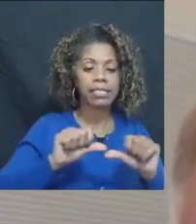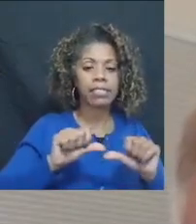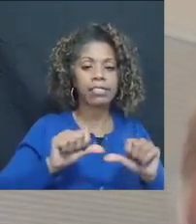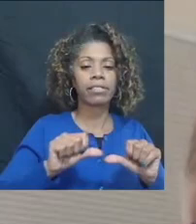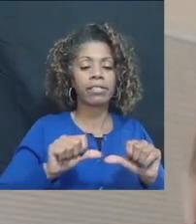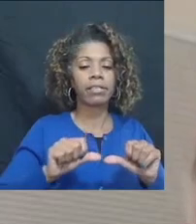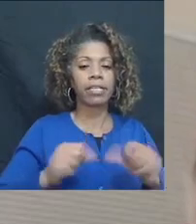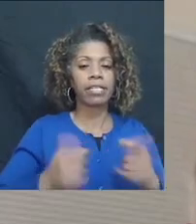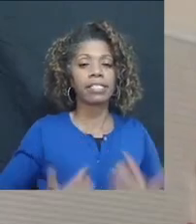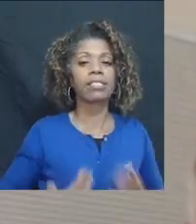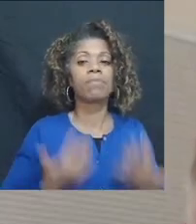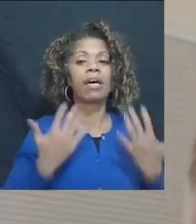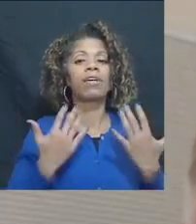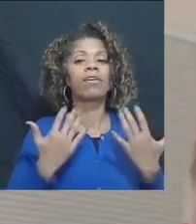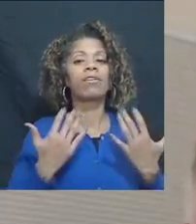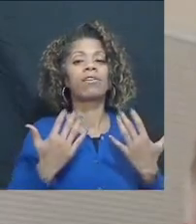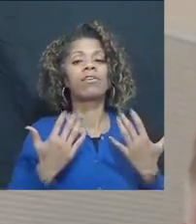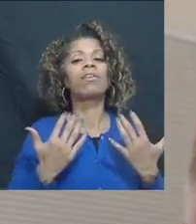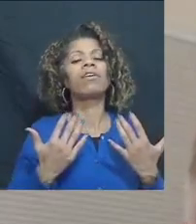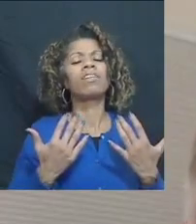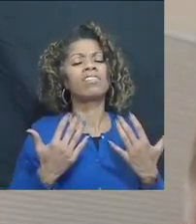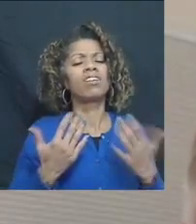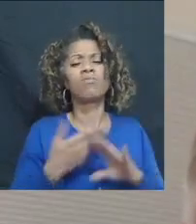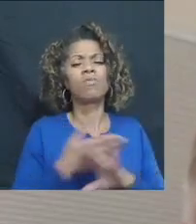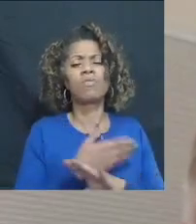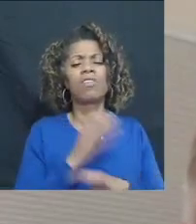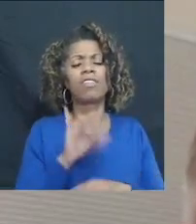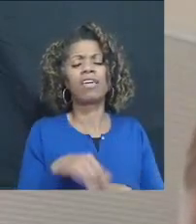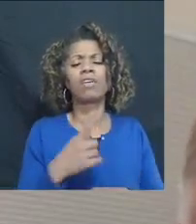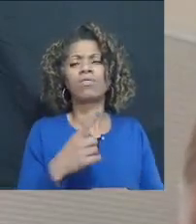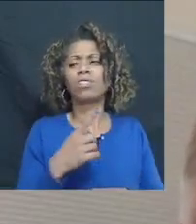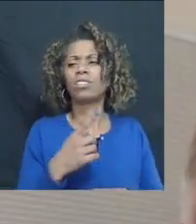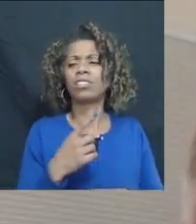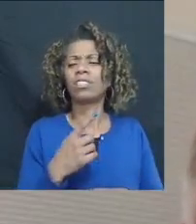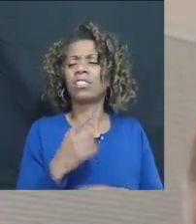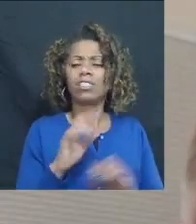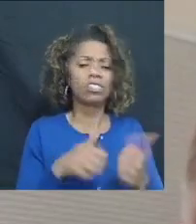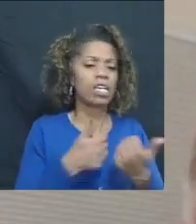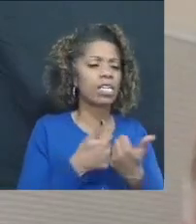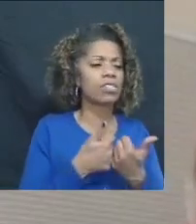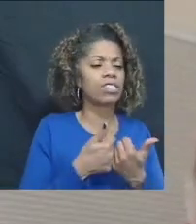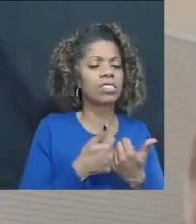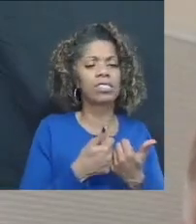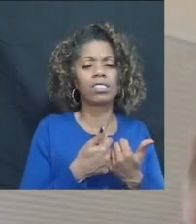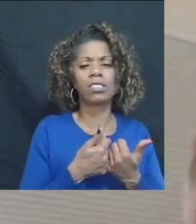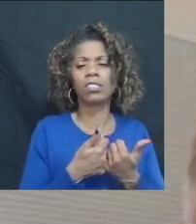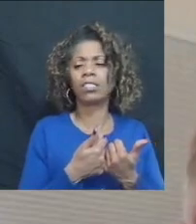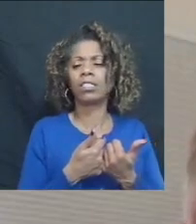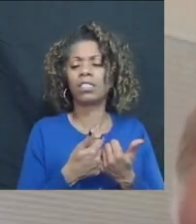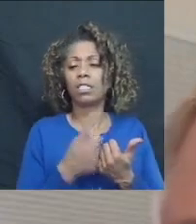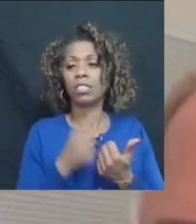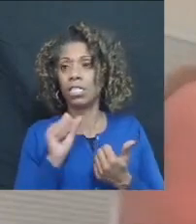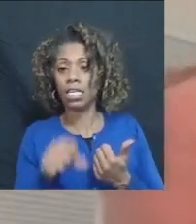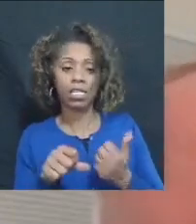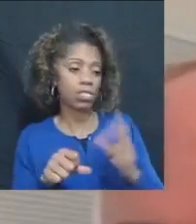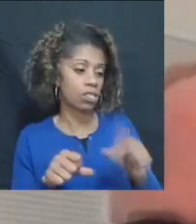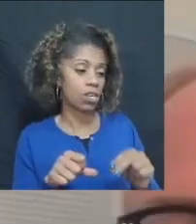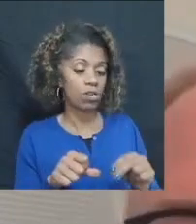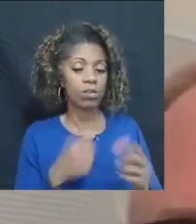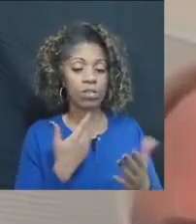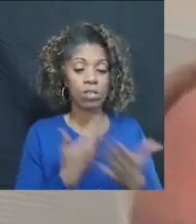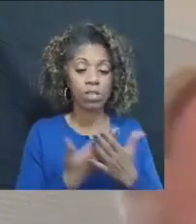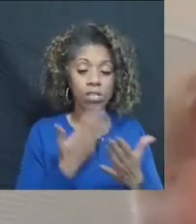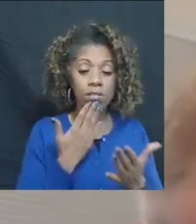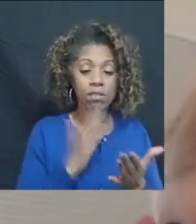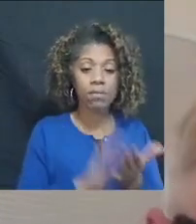many checks and bounces and challenges to assure that it's good science. And so they have been working. I've seen